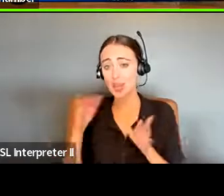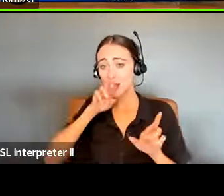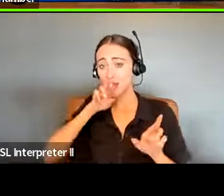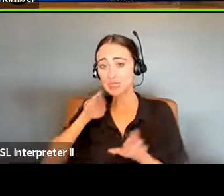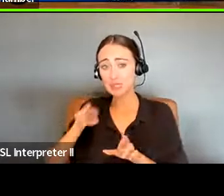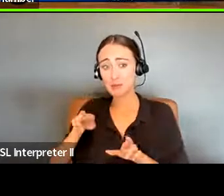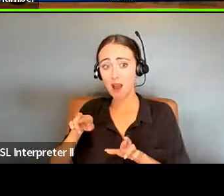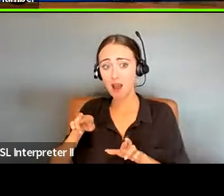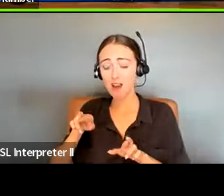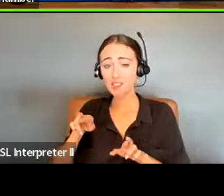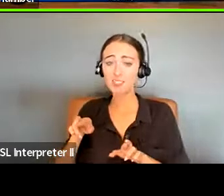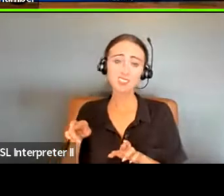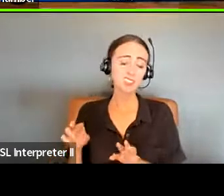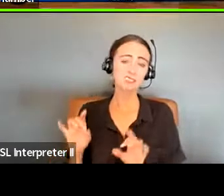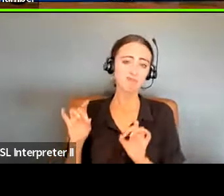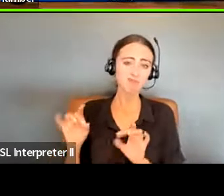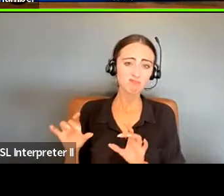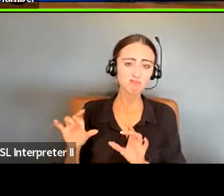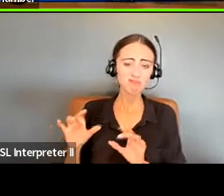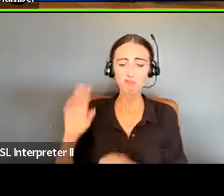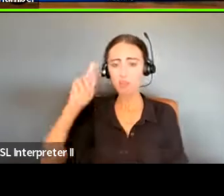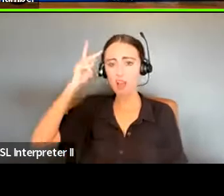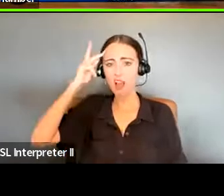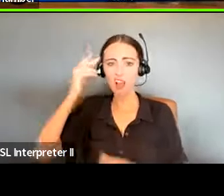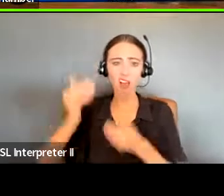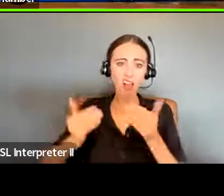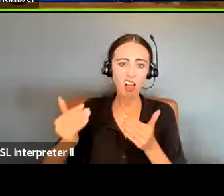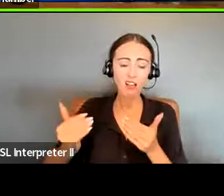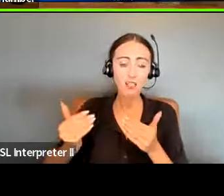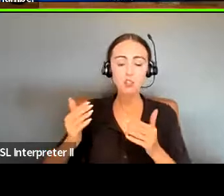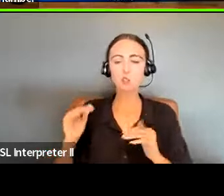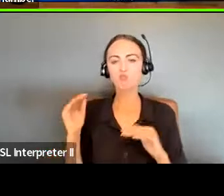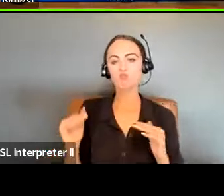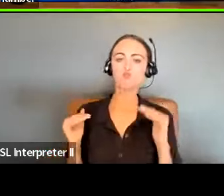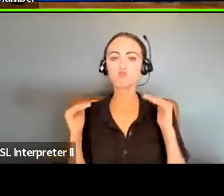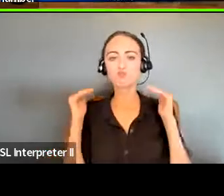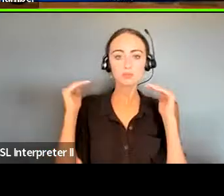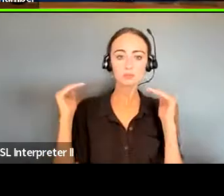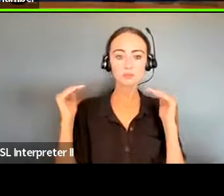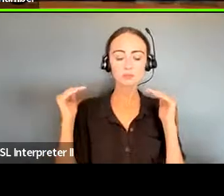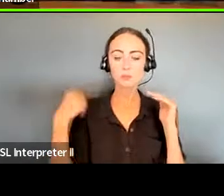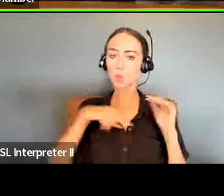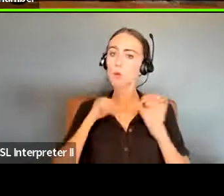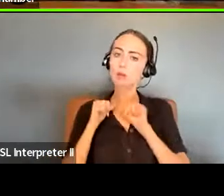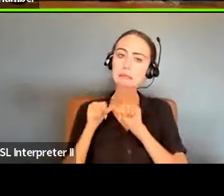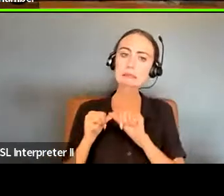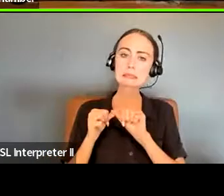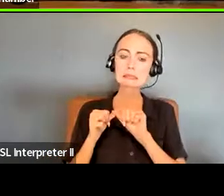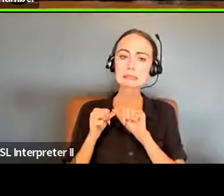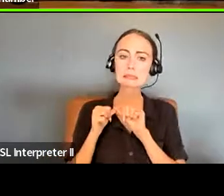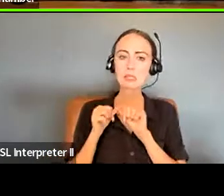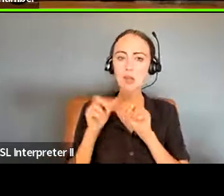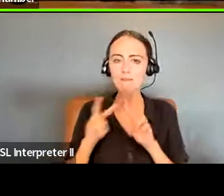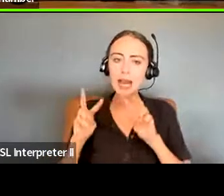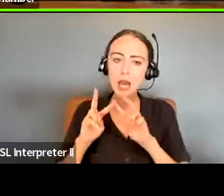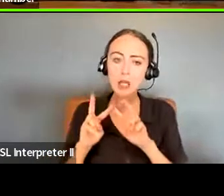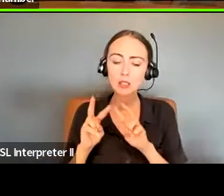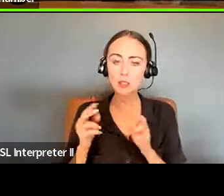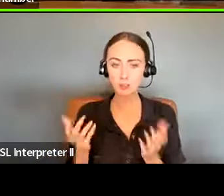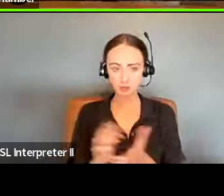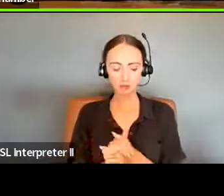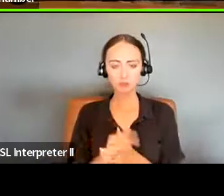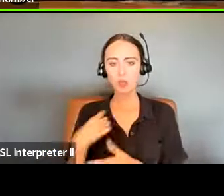this cruel political stunt is to rise to the occasion. It's to remain consistent to our values of being a jurisdiction